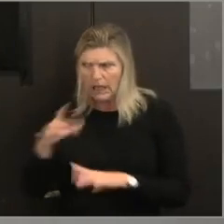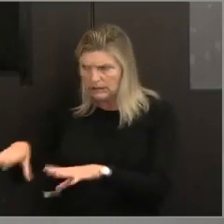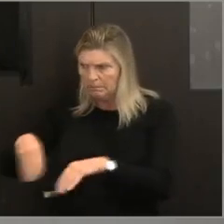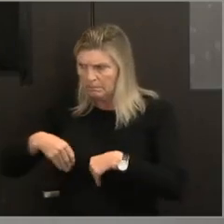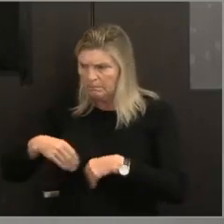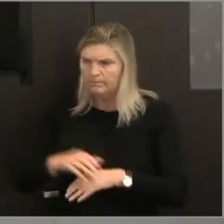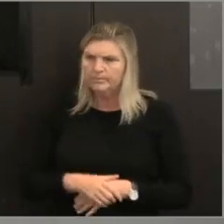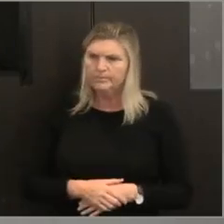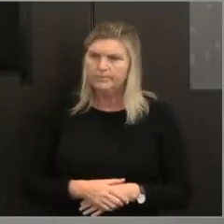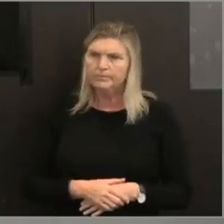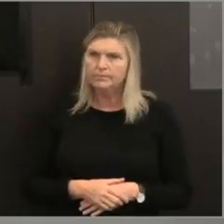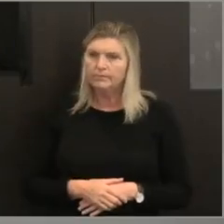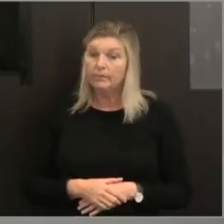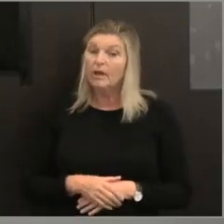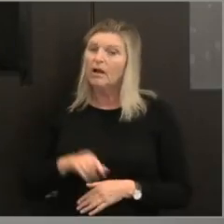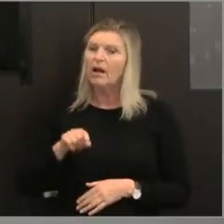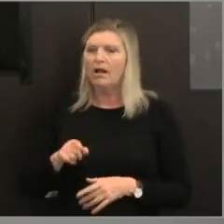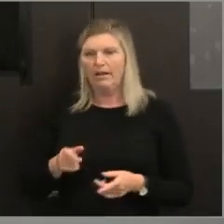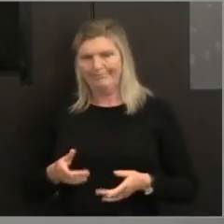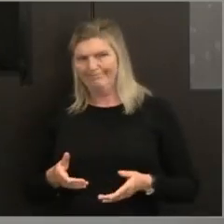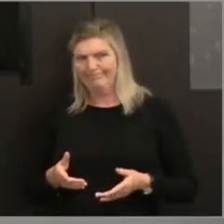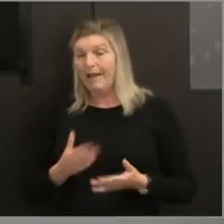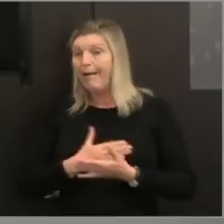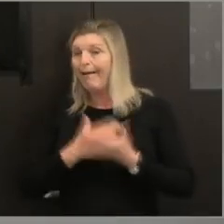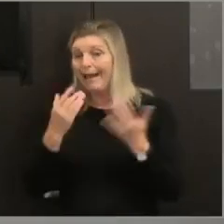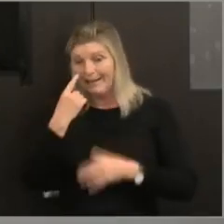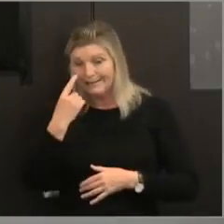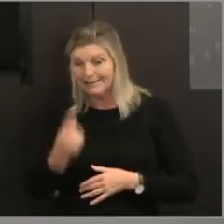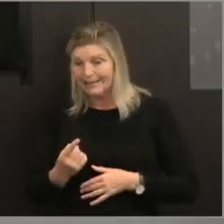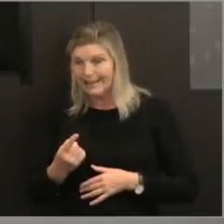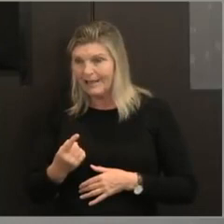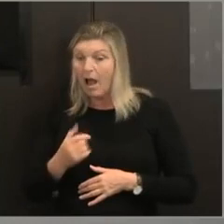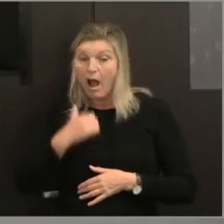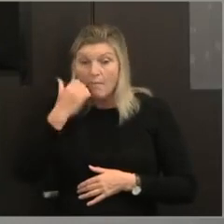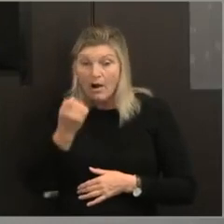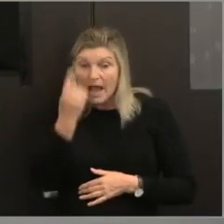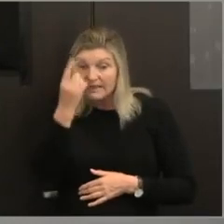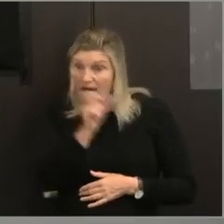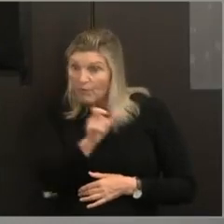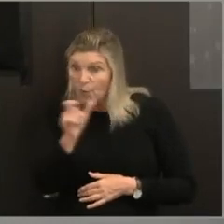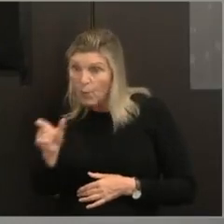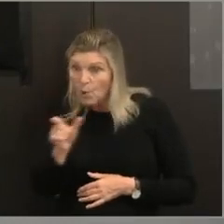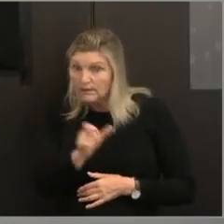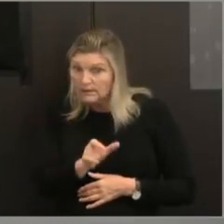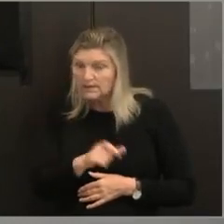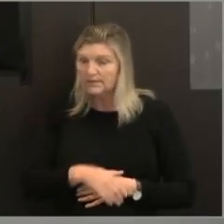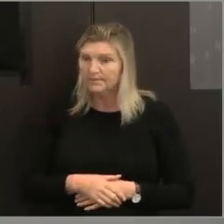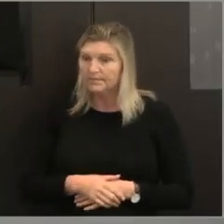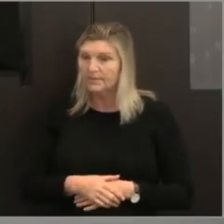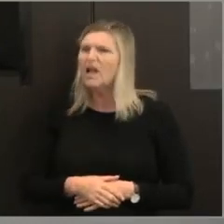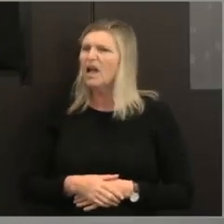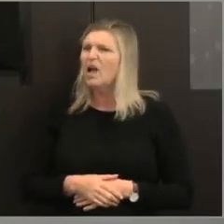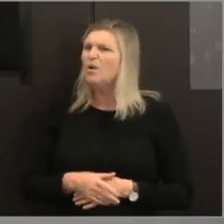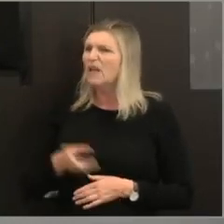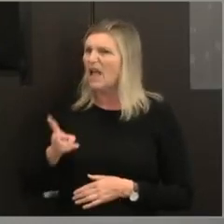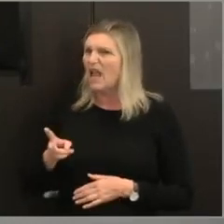That truth points to an obvious Māori meaning to Te Tiriti, which the Waitangi Tribunal reaffirmed